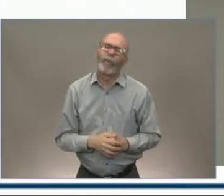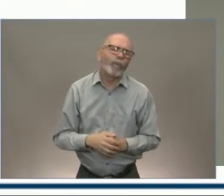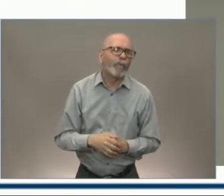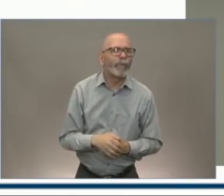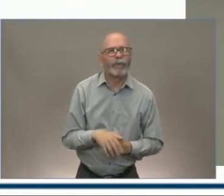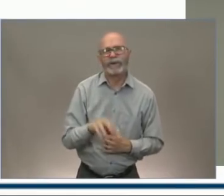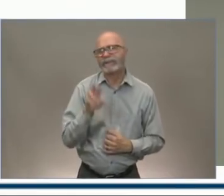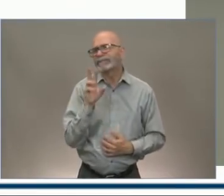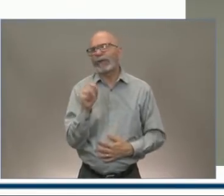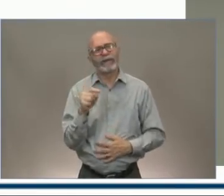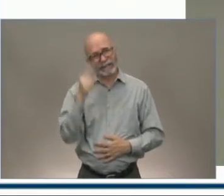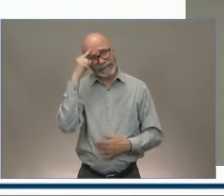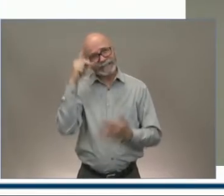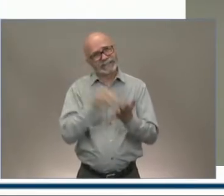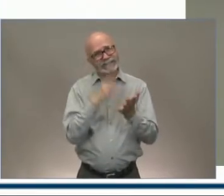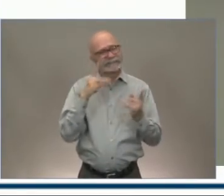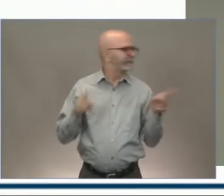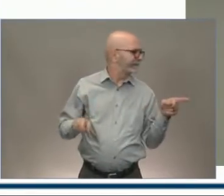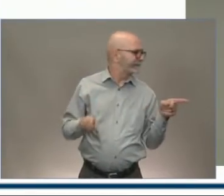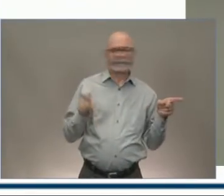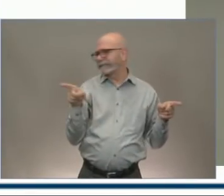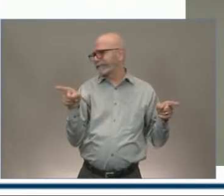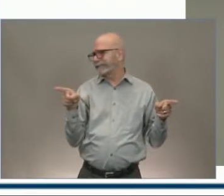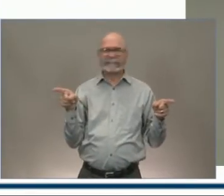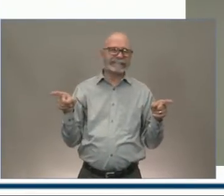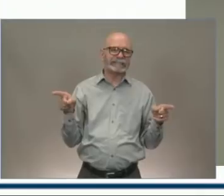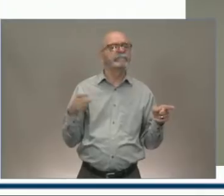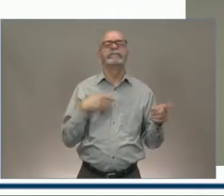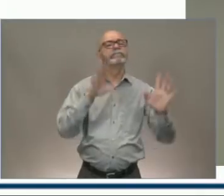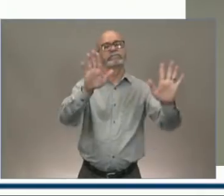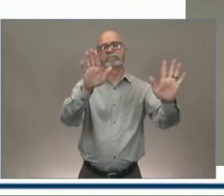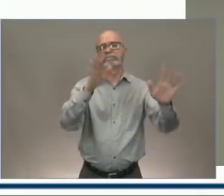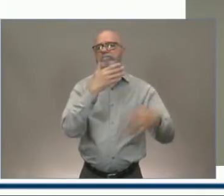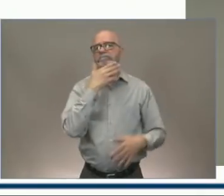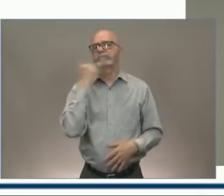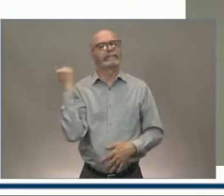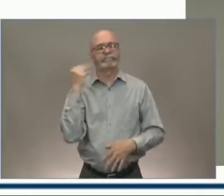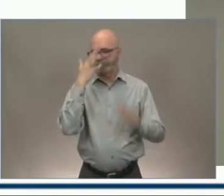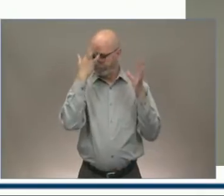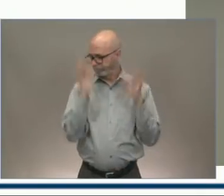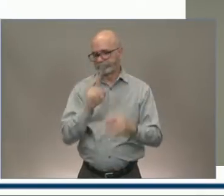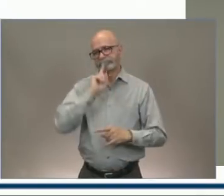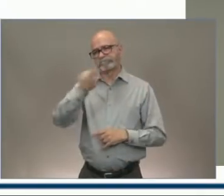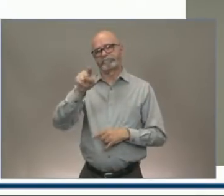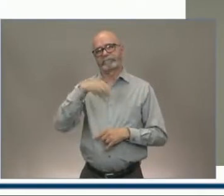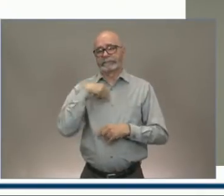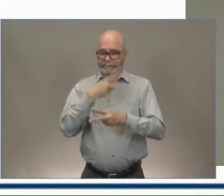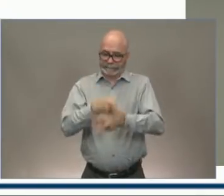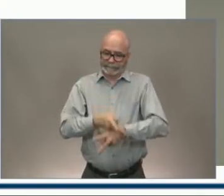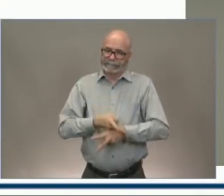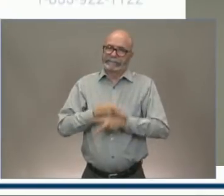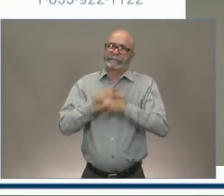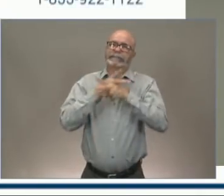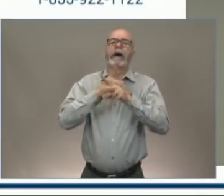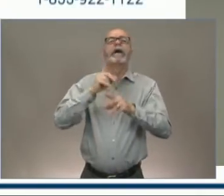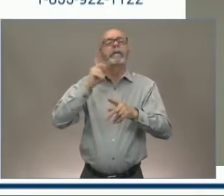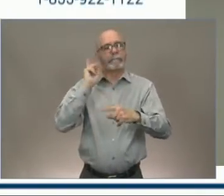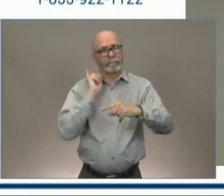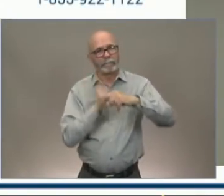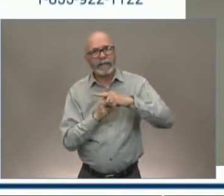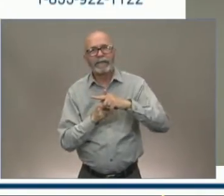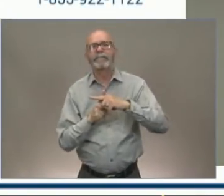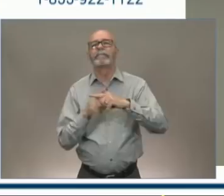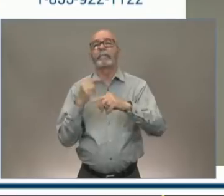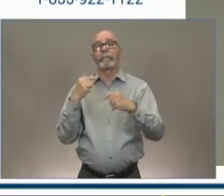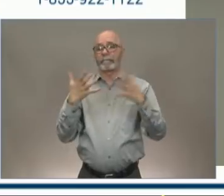easy, but I will always err on the side of caution. I'd much rather, as I said in my remarks, I'd much rather have